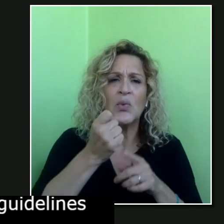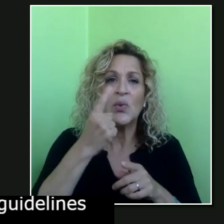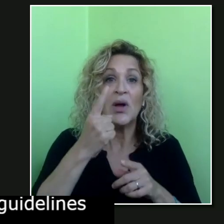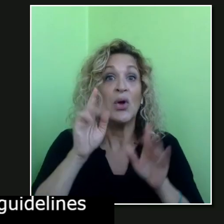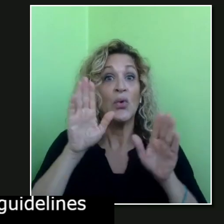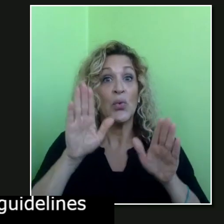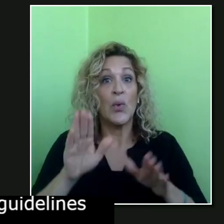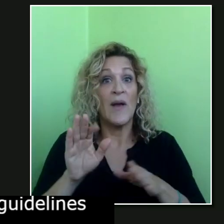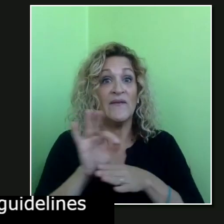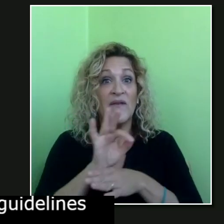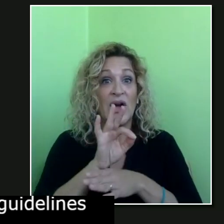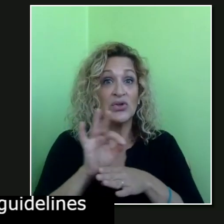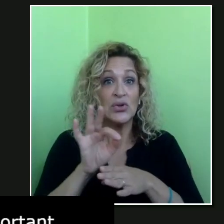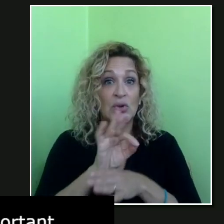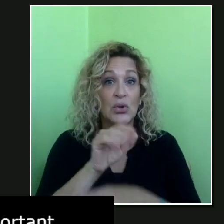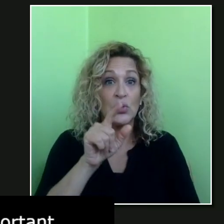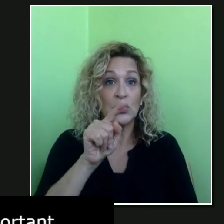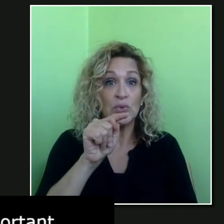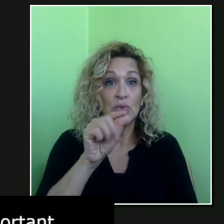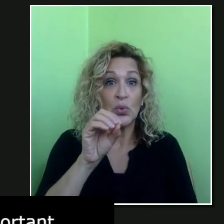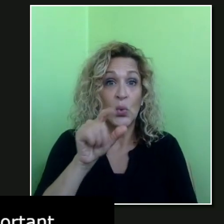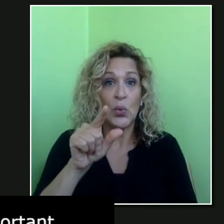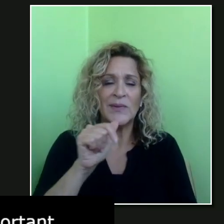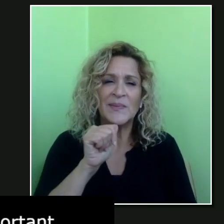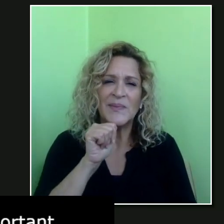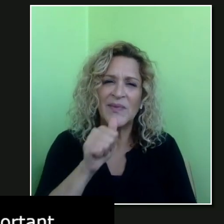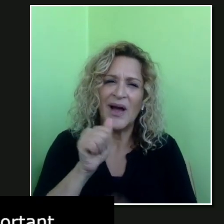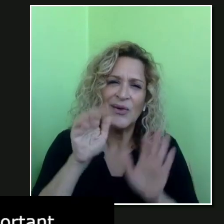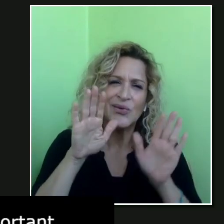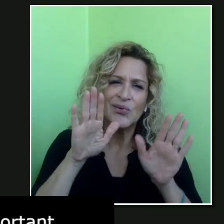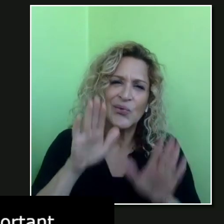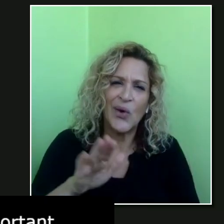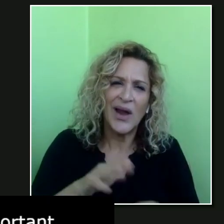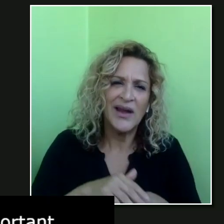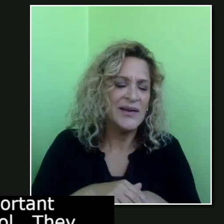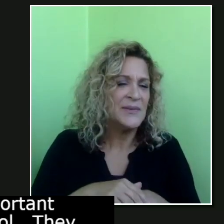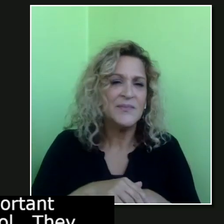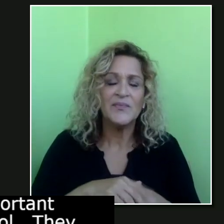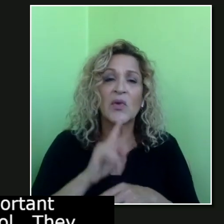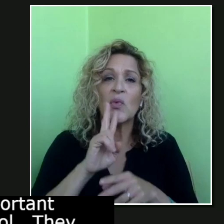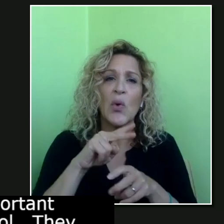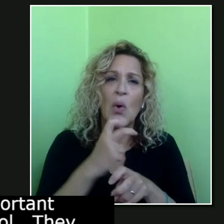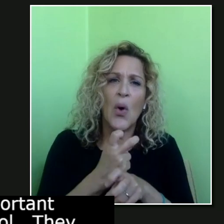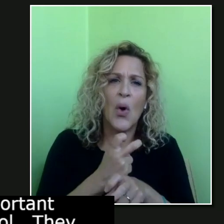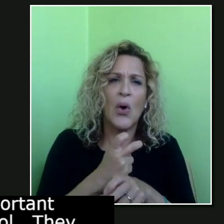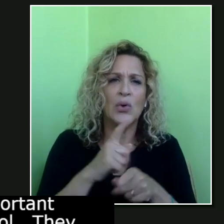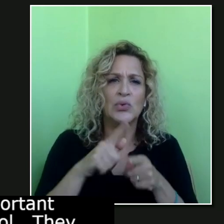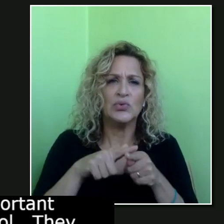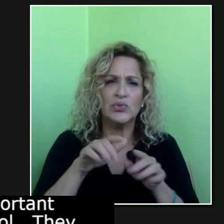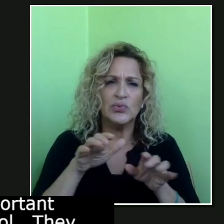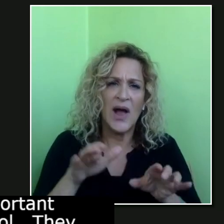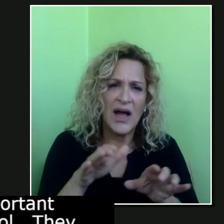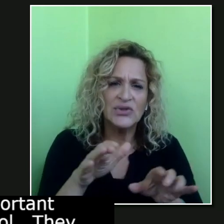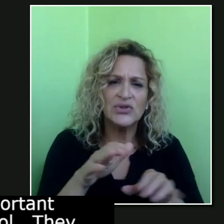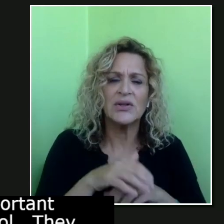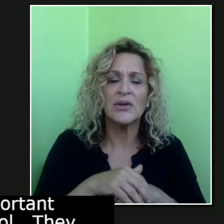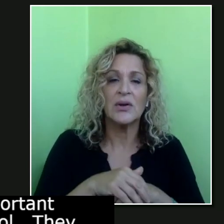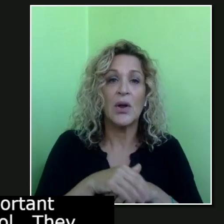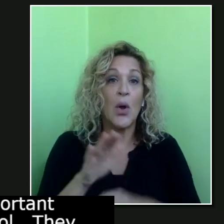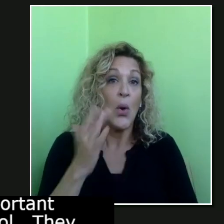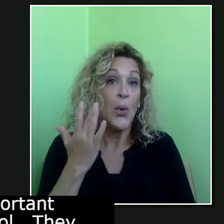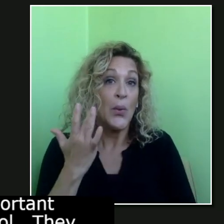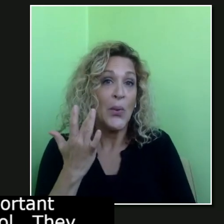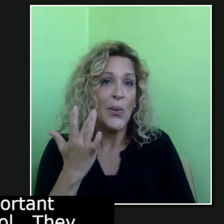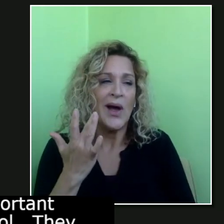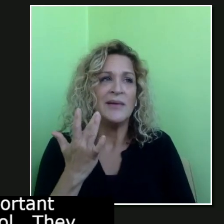tool. They can be hard to put into action because they're more a set